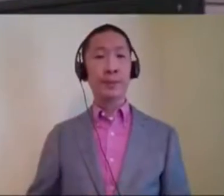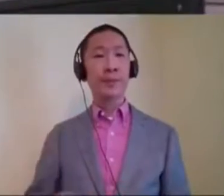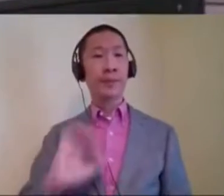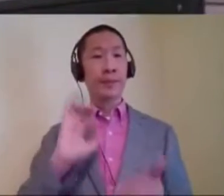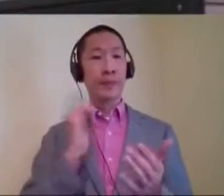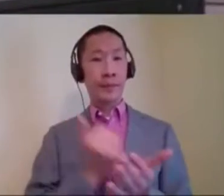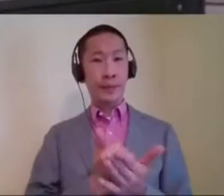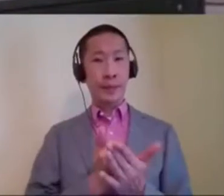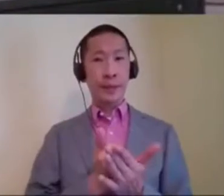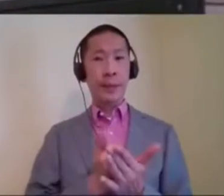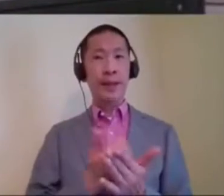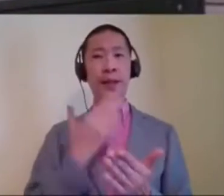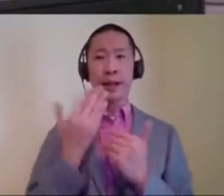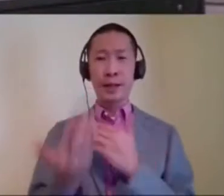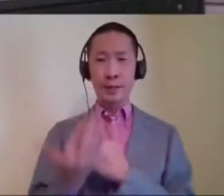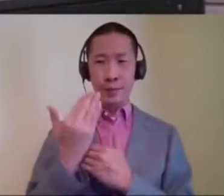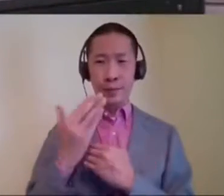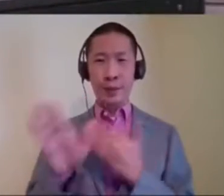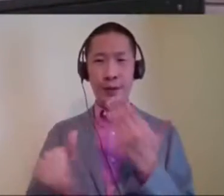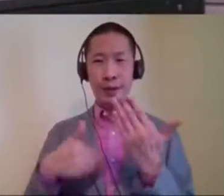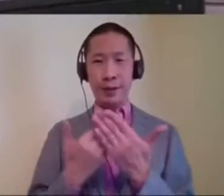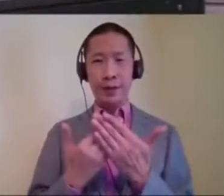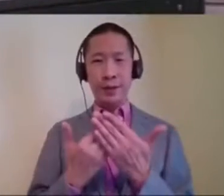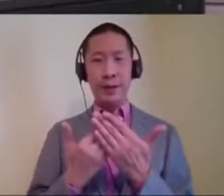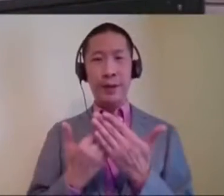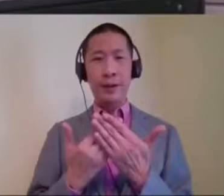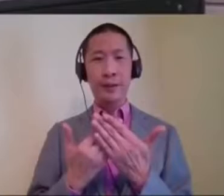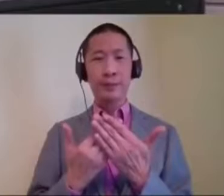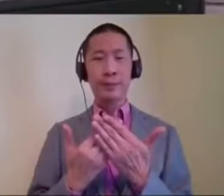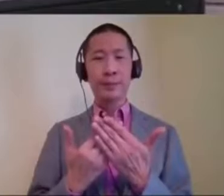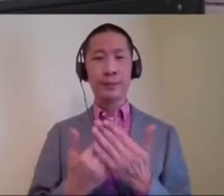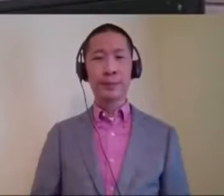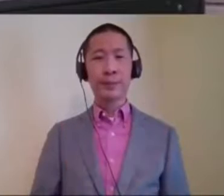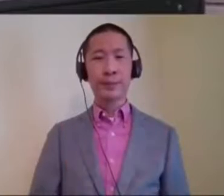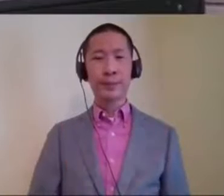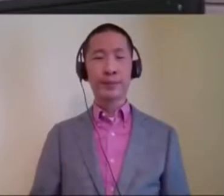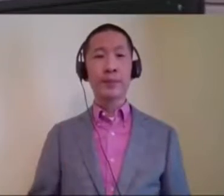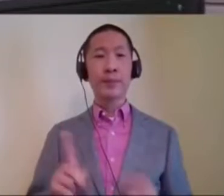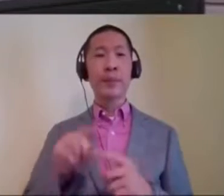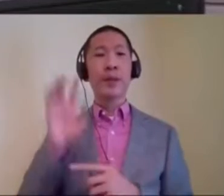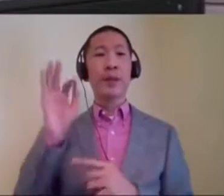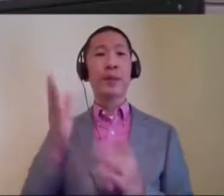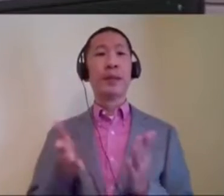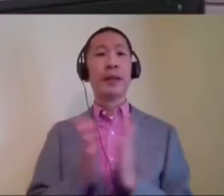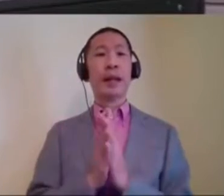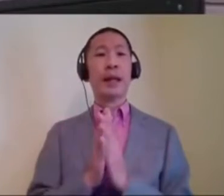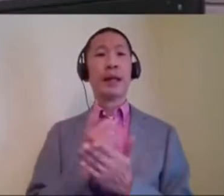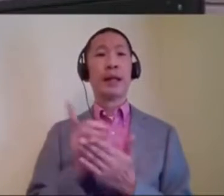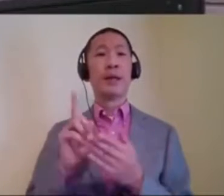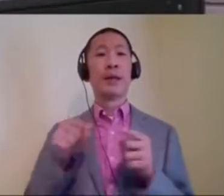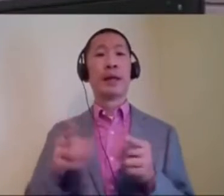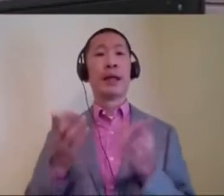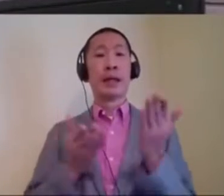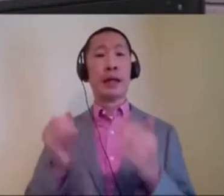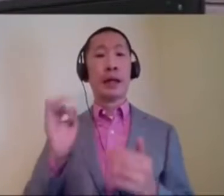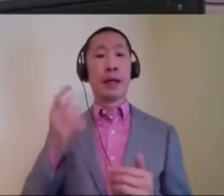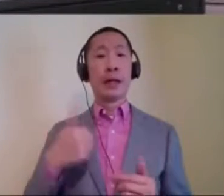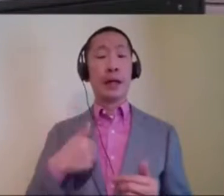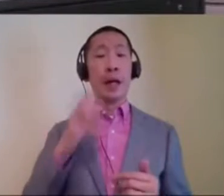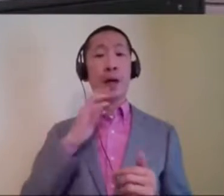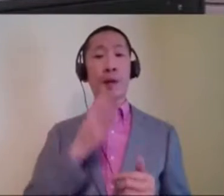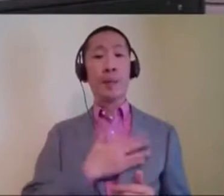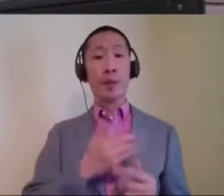Amen. Good morning, all. When Pastor asked last week after service if I would be willing